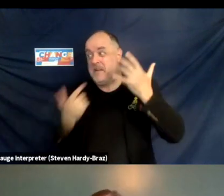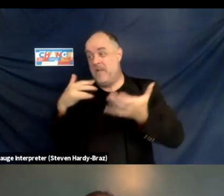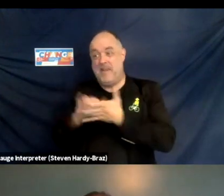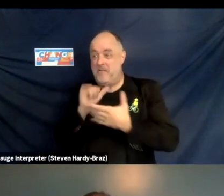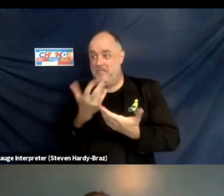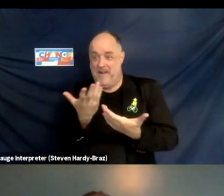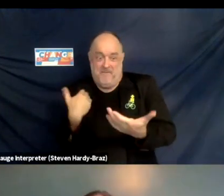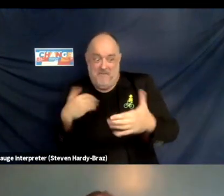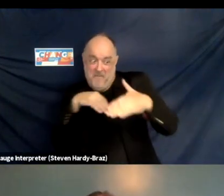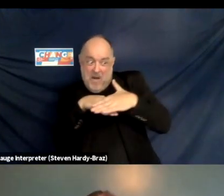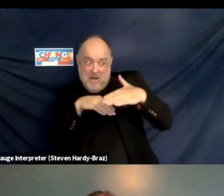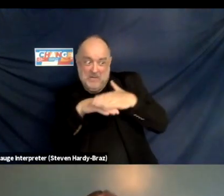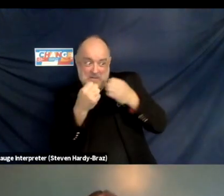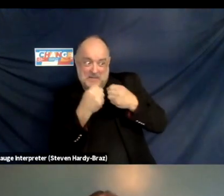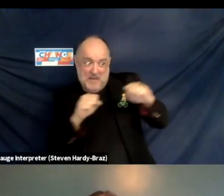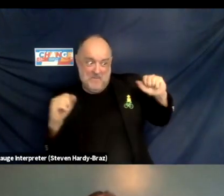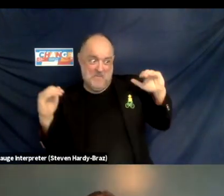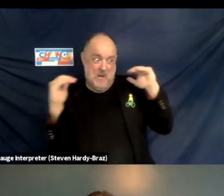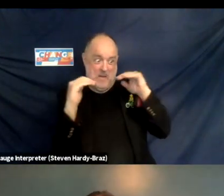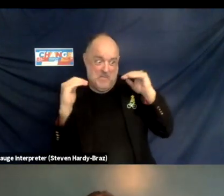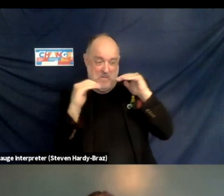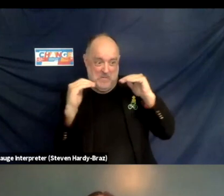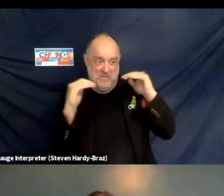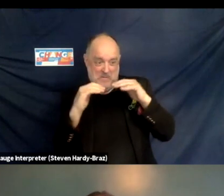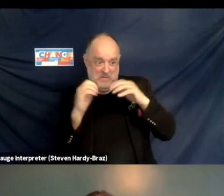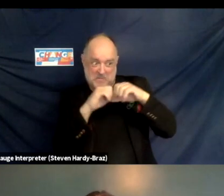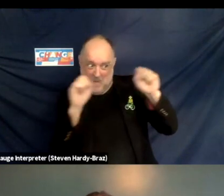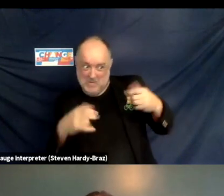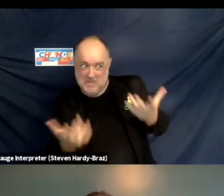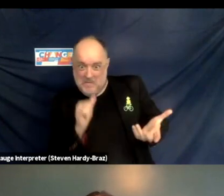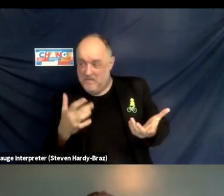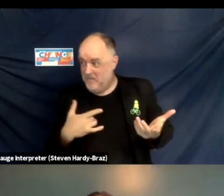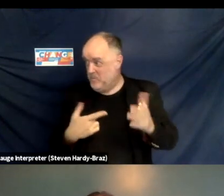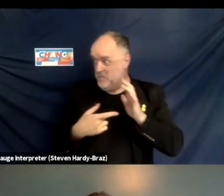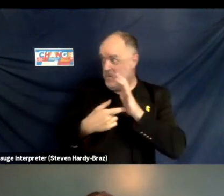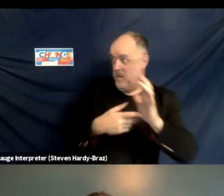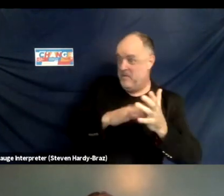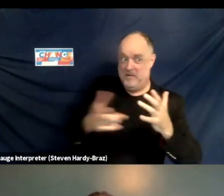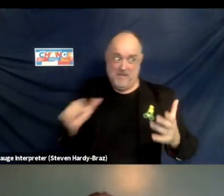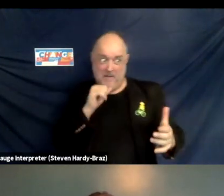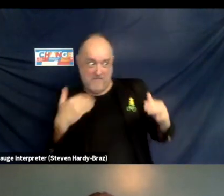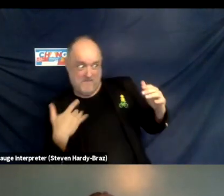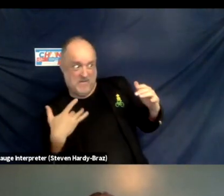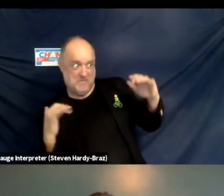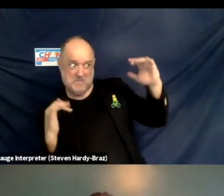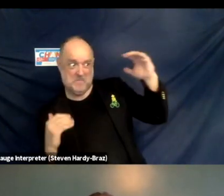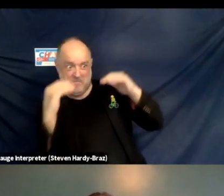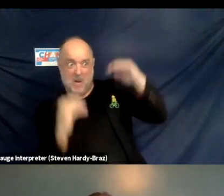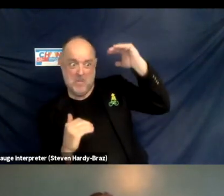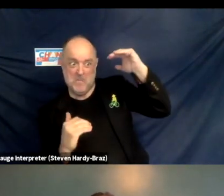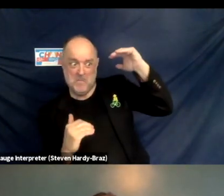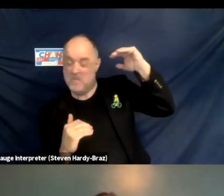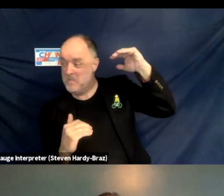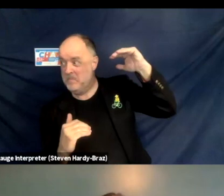and inclusive infrastructure that is highlighted in these applications that you receive. And so we have an